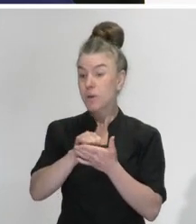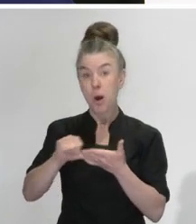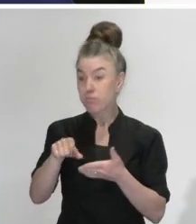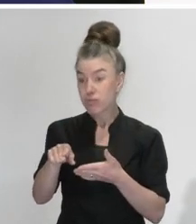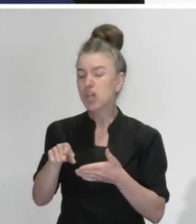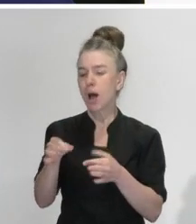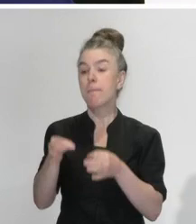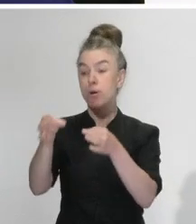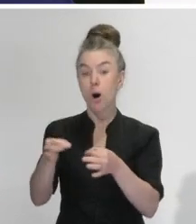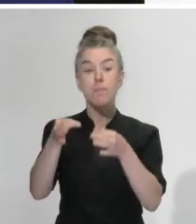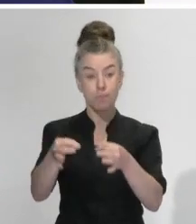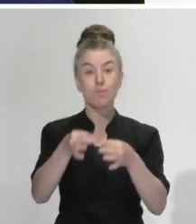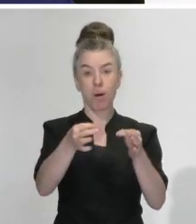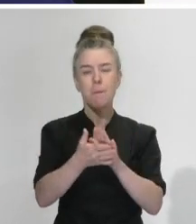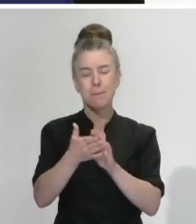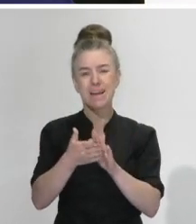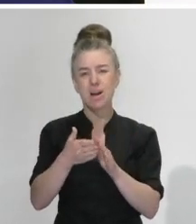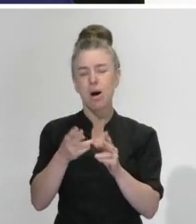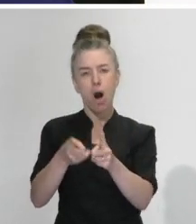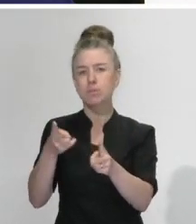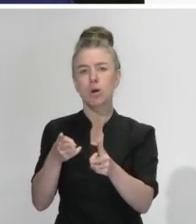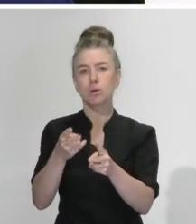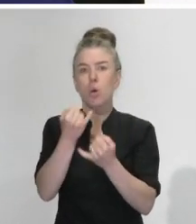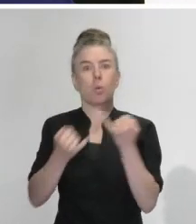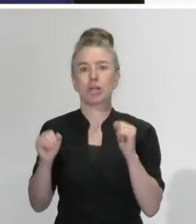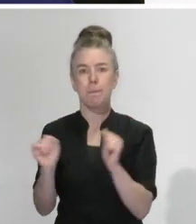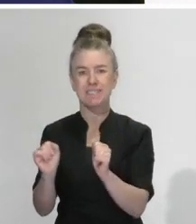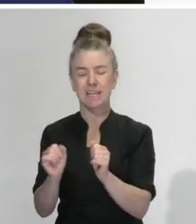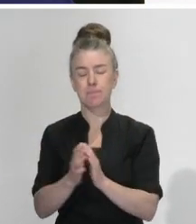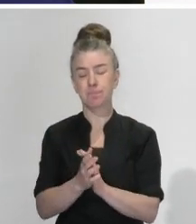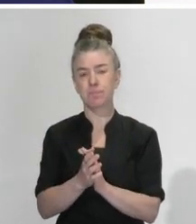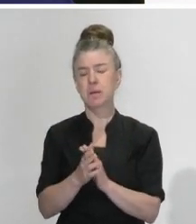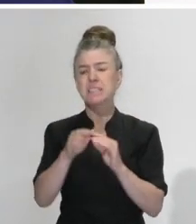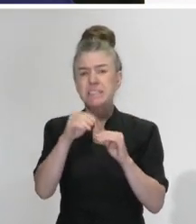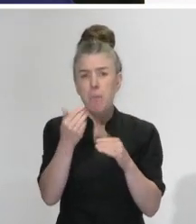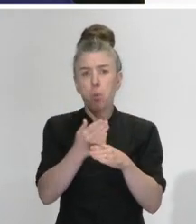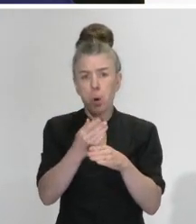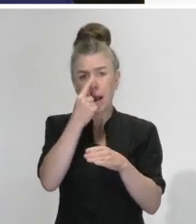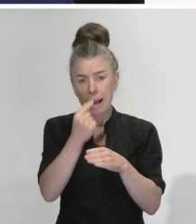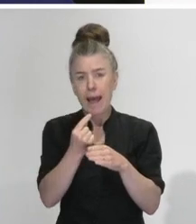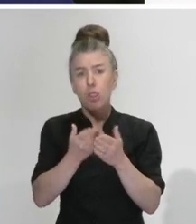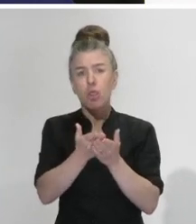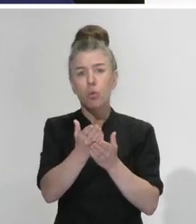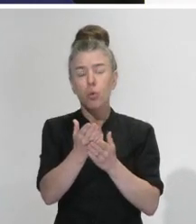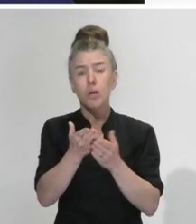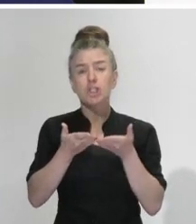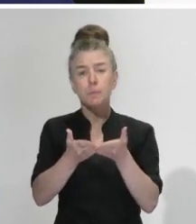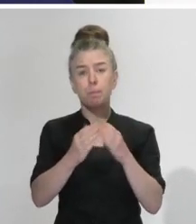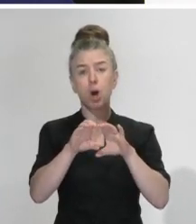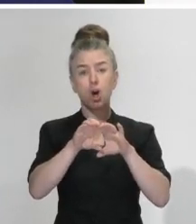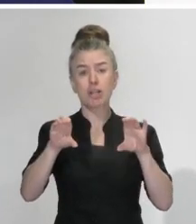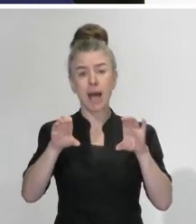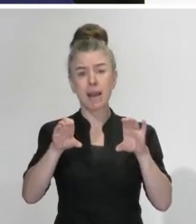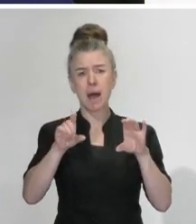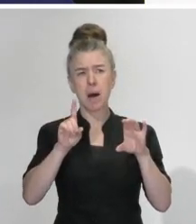the options. Now, some of those may involve using shipping containers for some elements of what they need to do, but I don't know of any at the moment that are